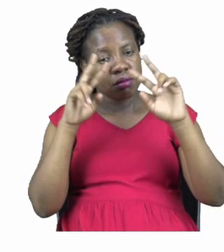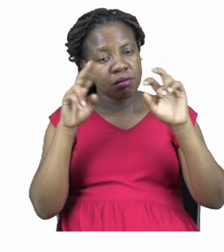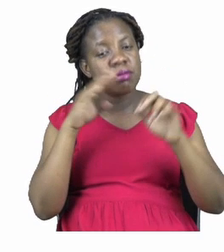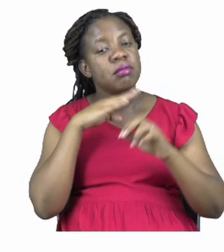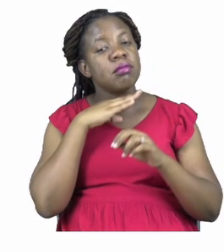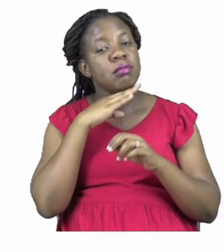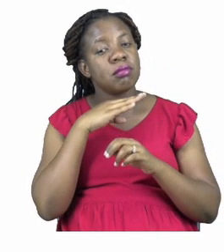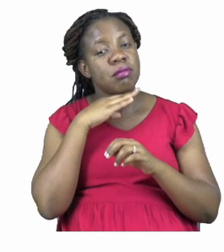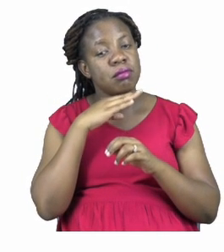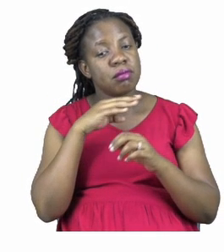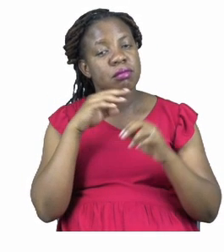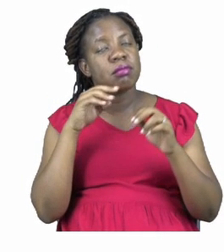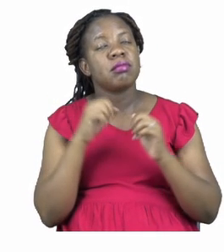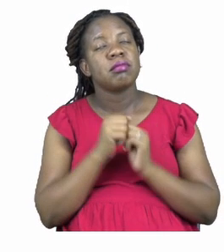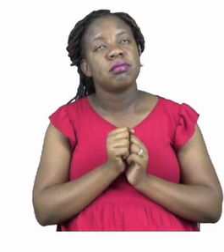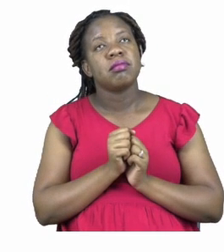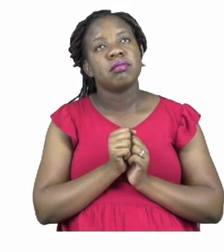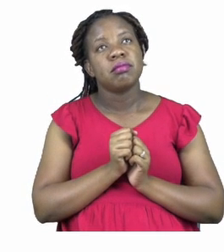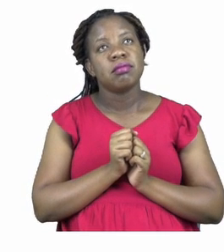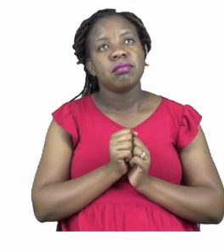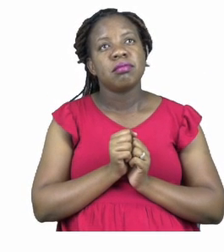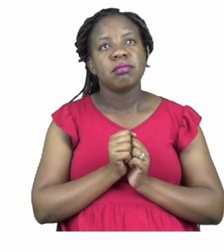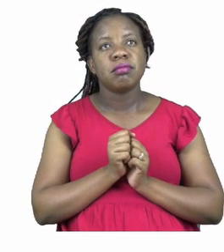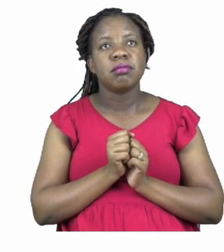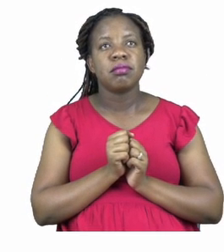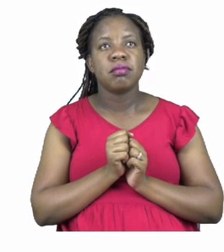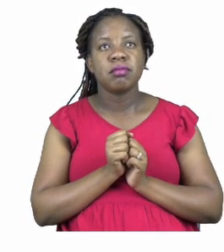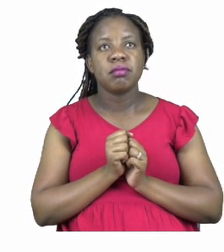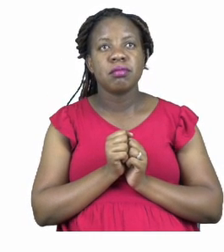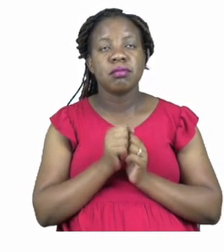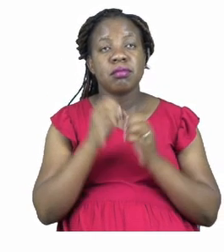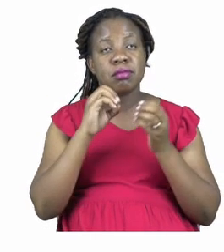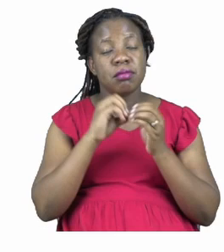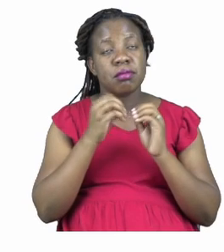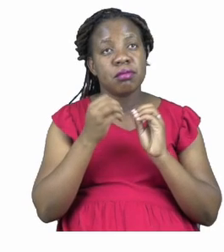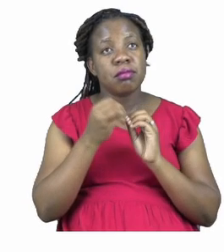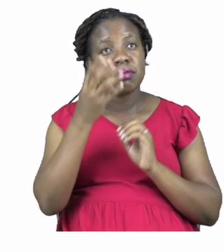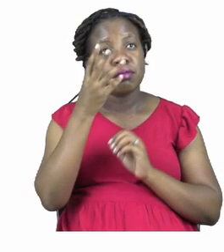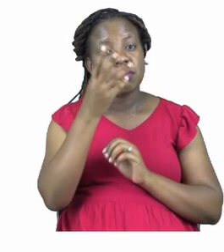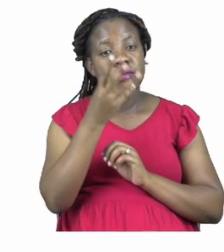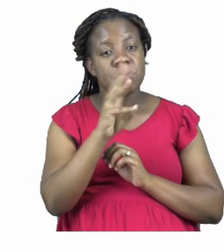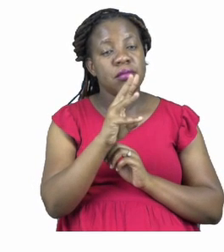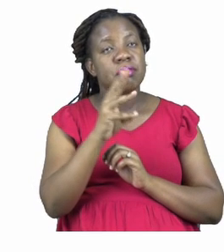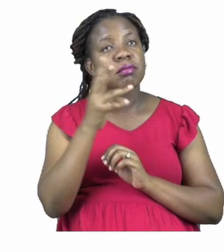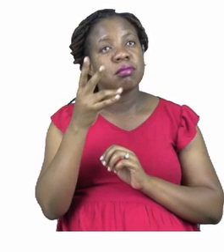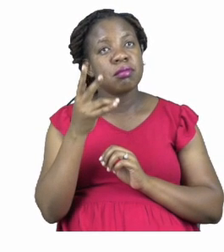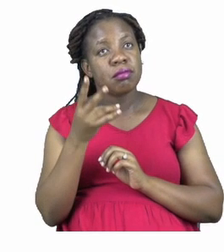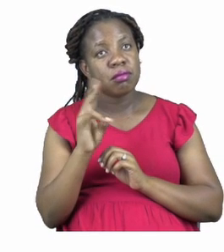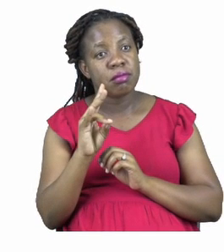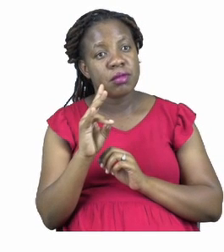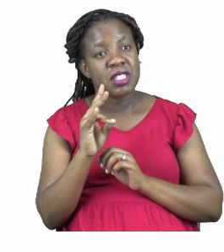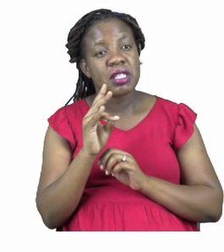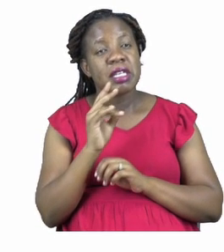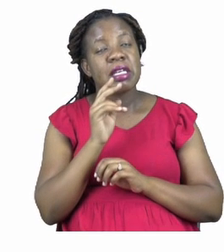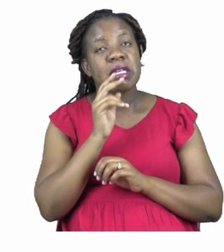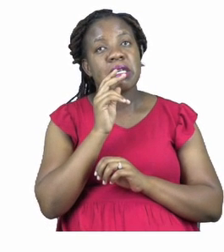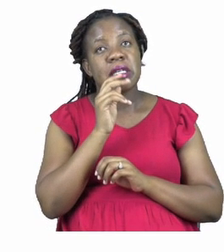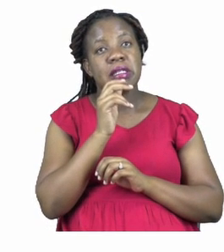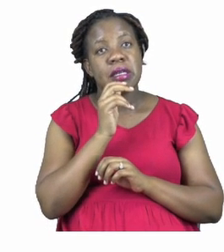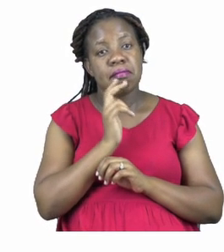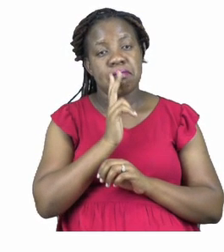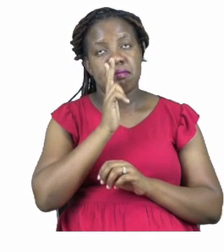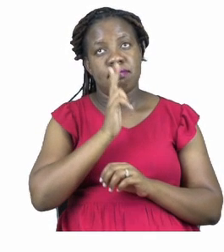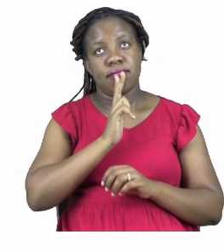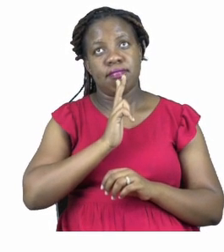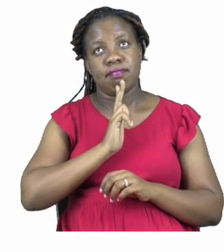answer from the comprehension. Number 6 and 7 are personal questions. So